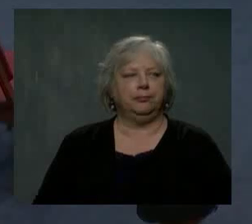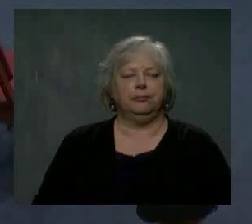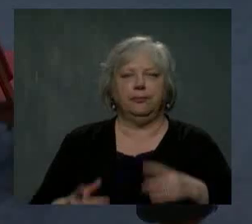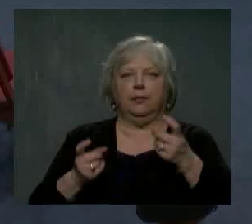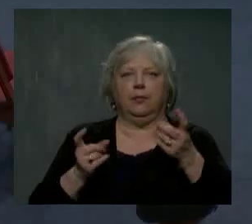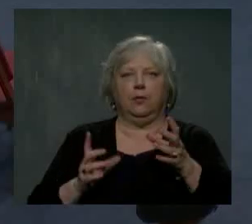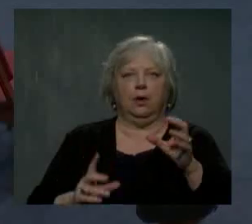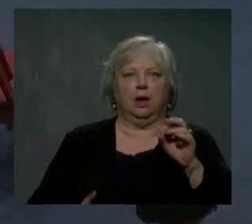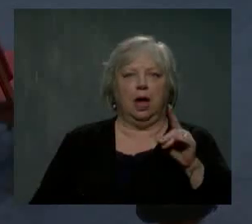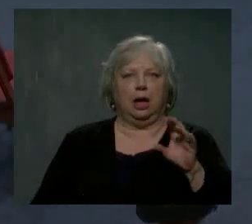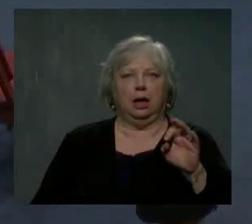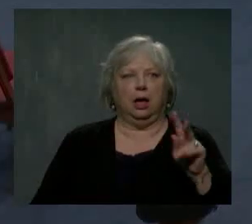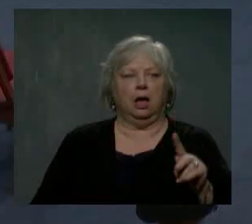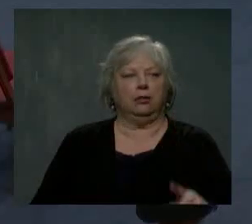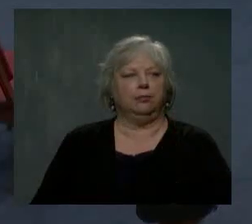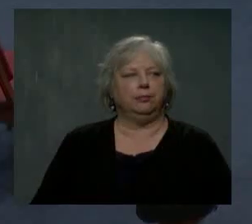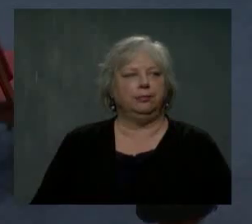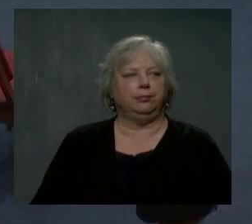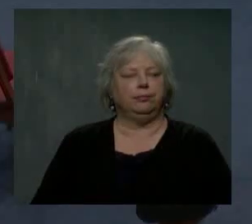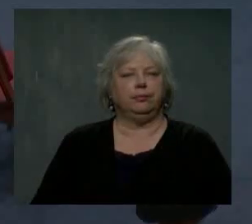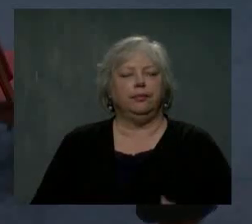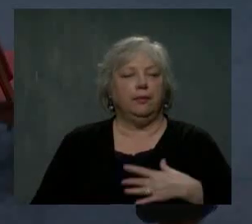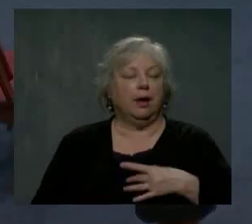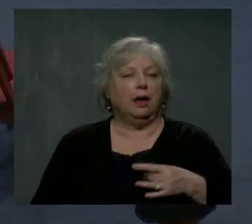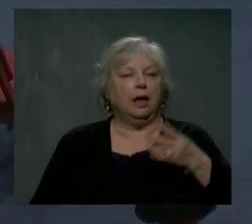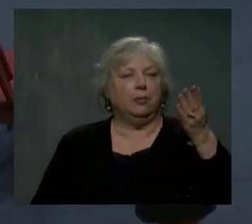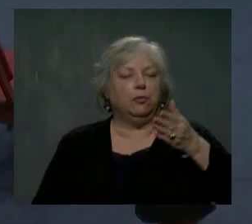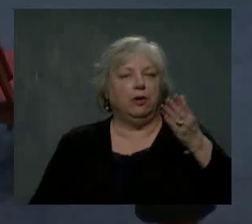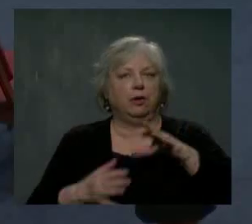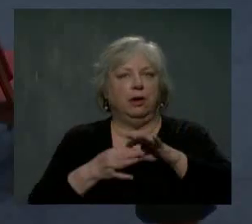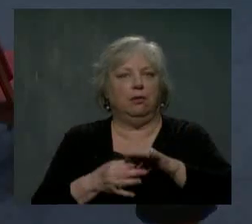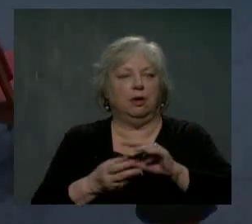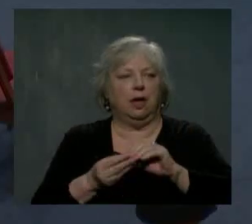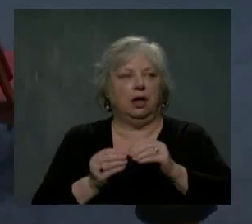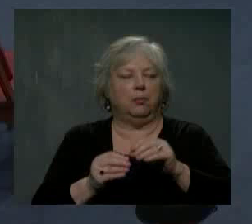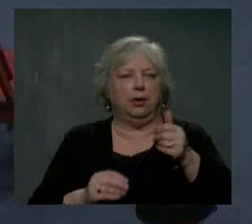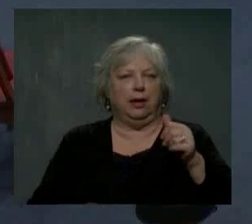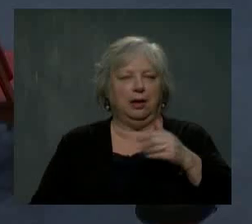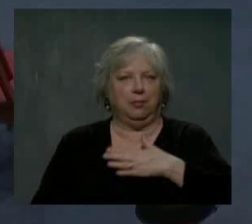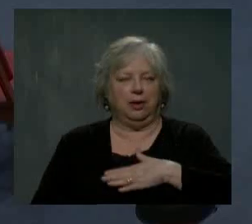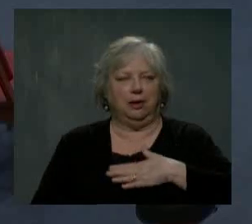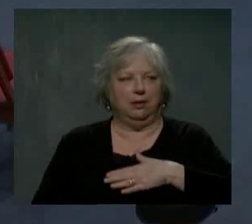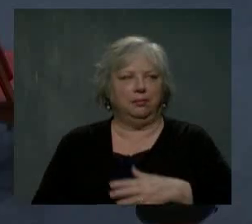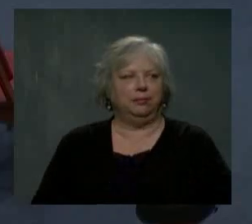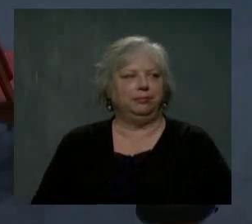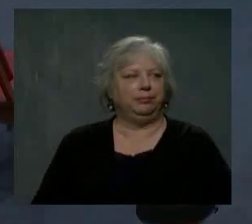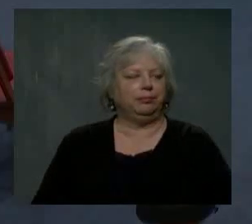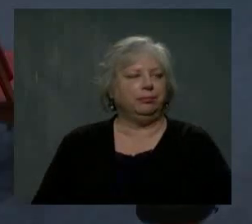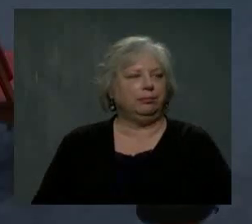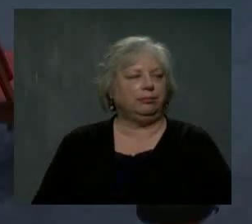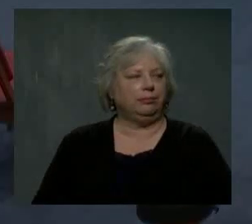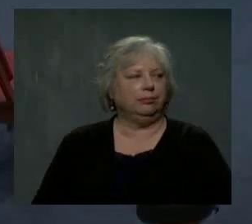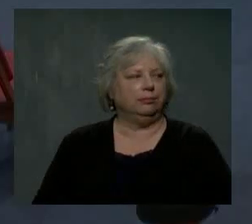Director Adcock. Mr. Moore, I'd like a presentation on item 10, please. Mr. Collins.